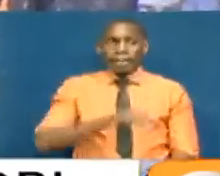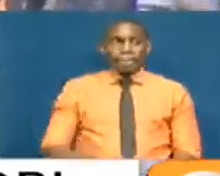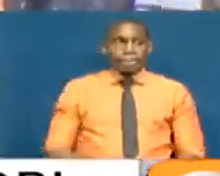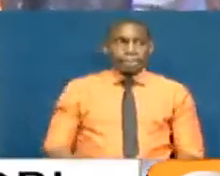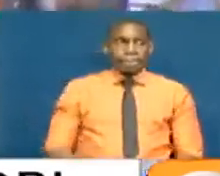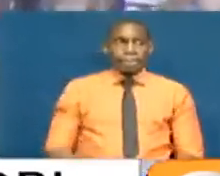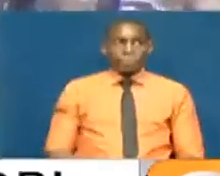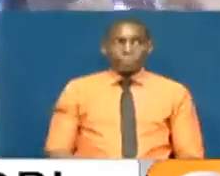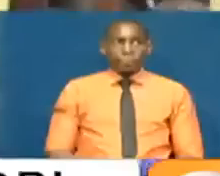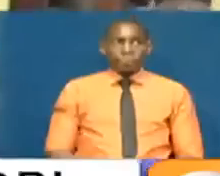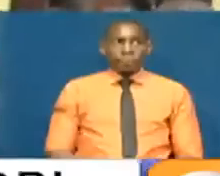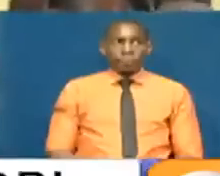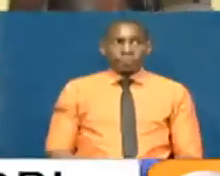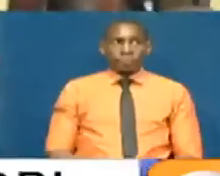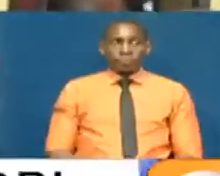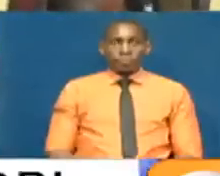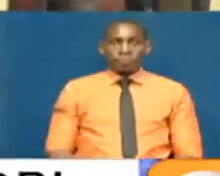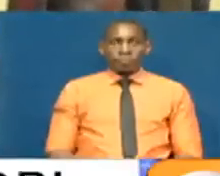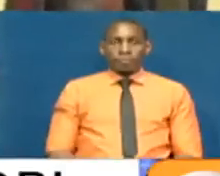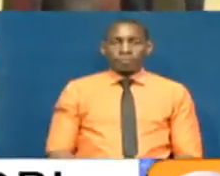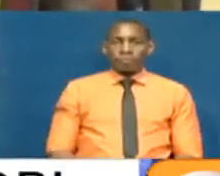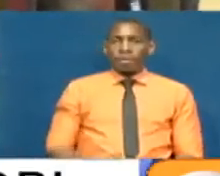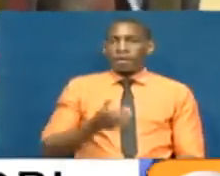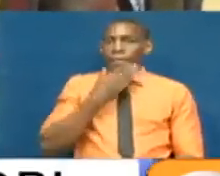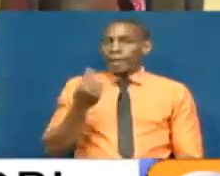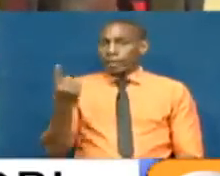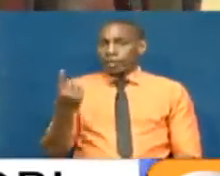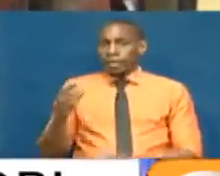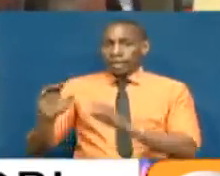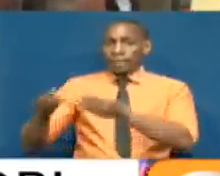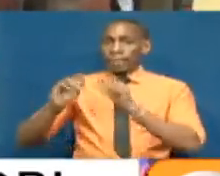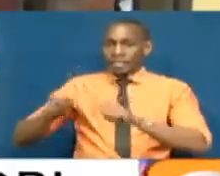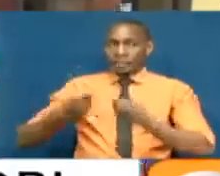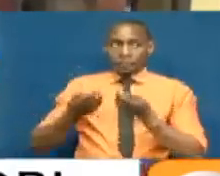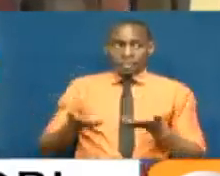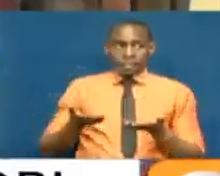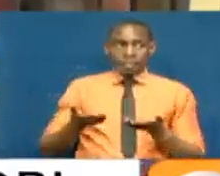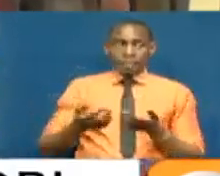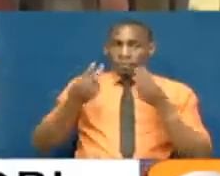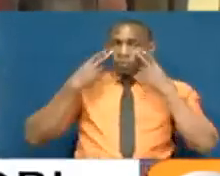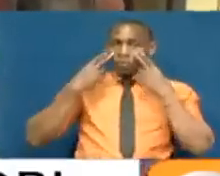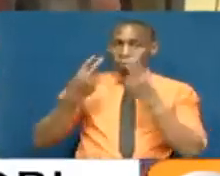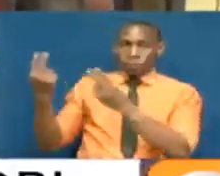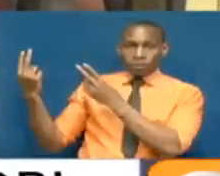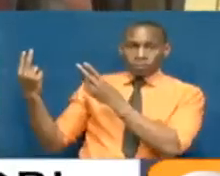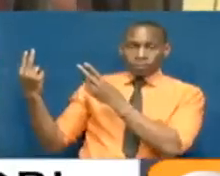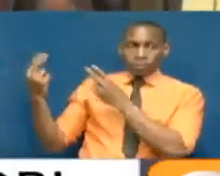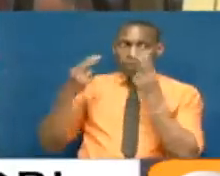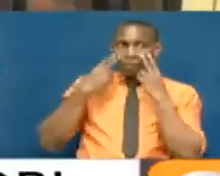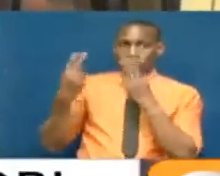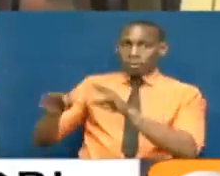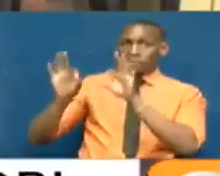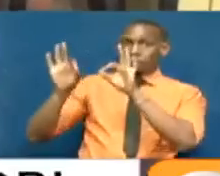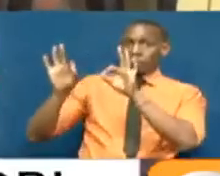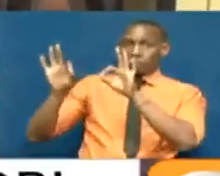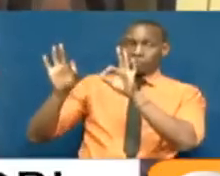Amolo Odinga. Sawa. Kijana moja amenipatia viatu hapa. Unaona? Tuona vile nang'ara